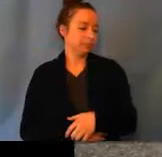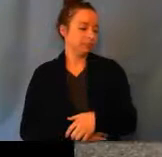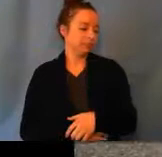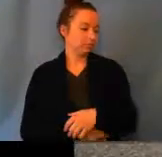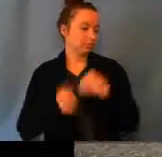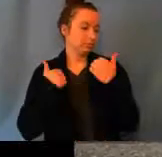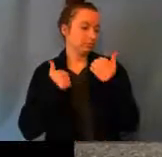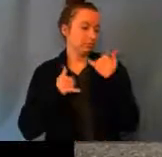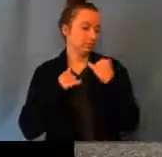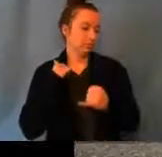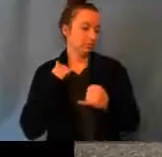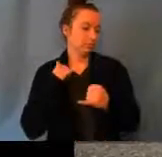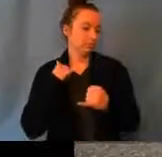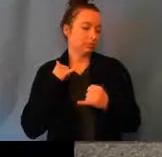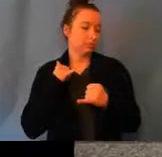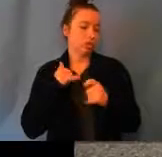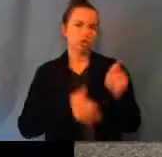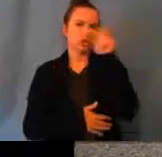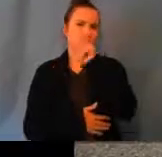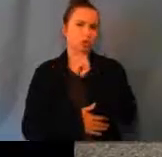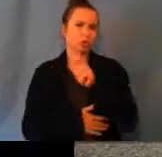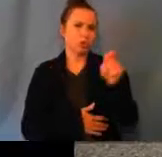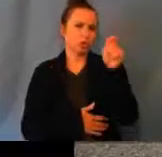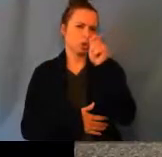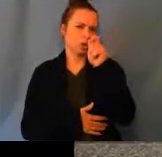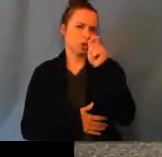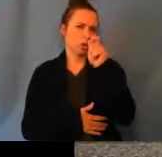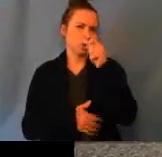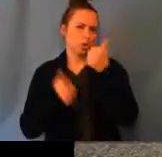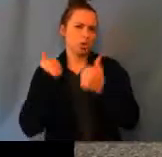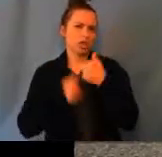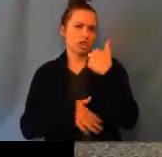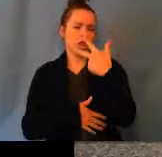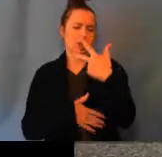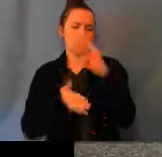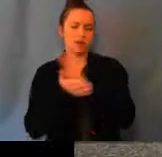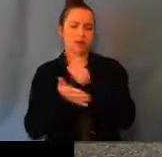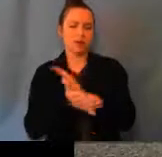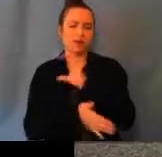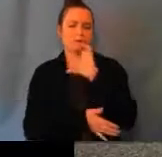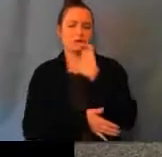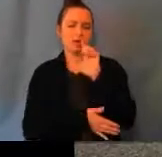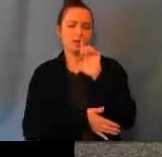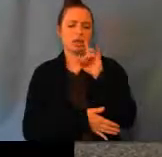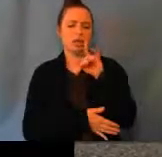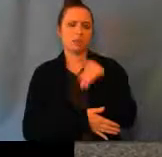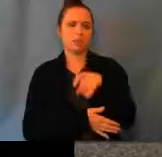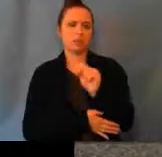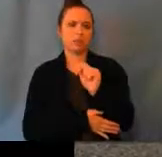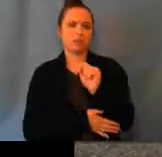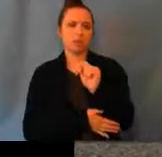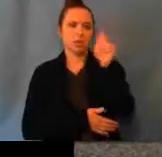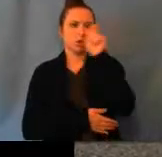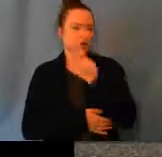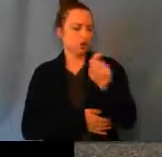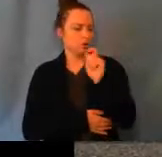All right, last one. Circle the item that is 3 paper clips long. Well, I need to find where 3 paper